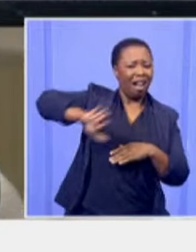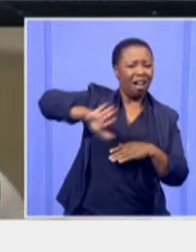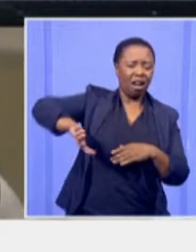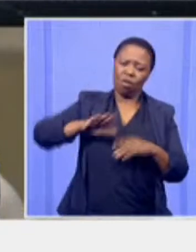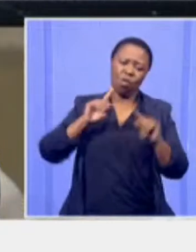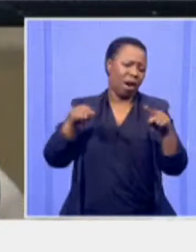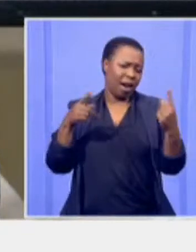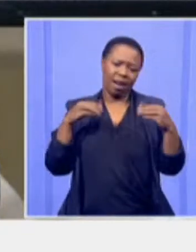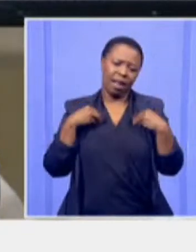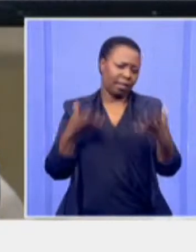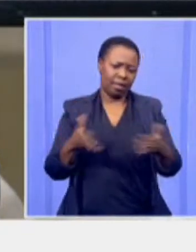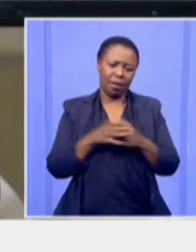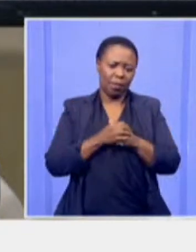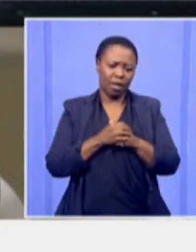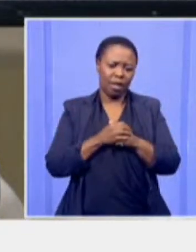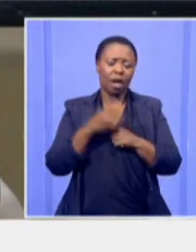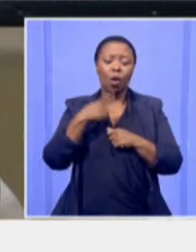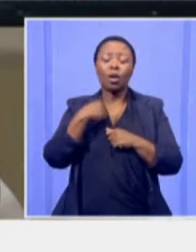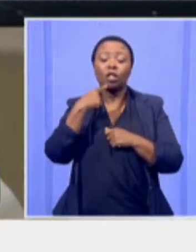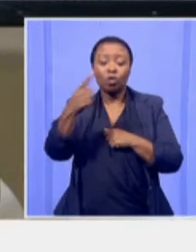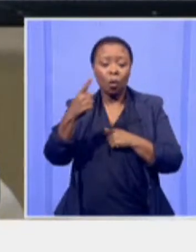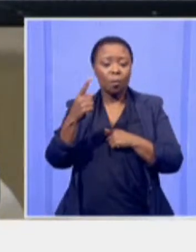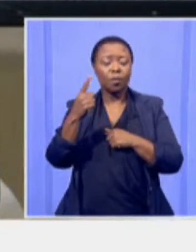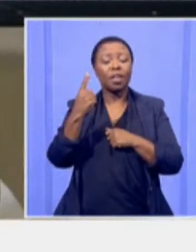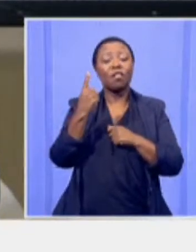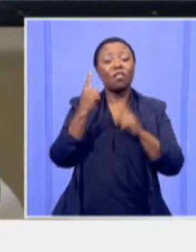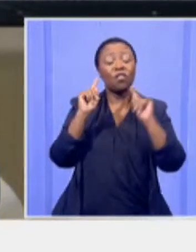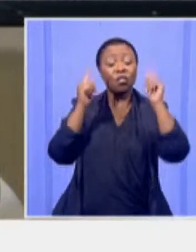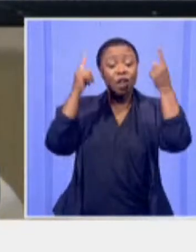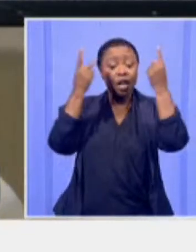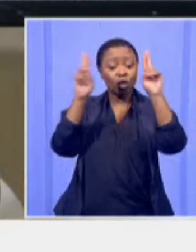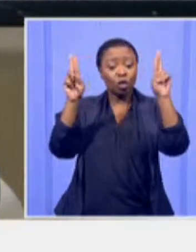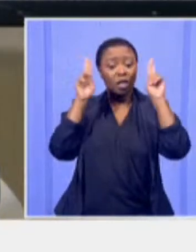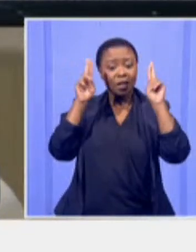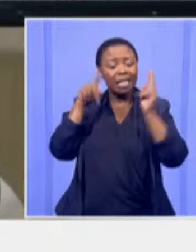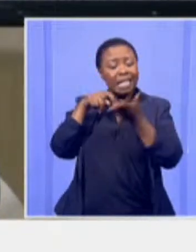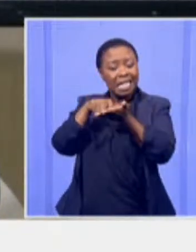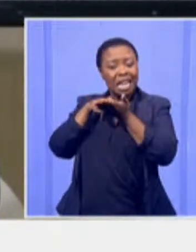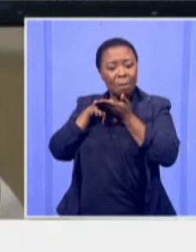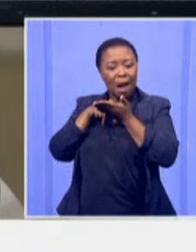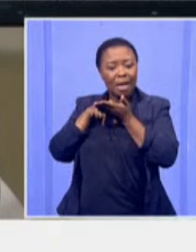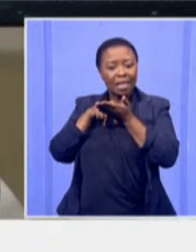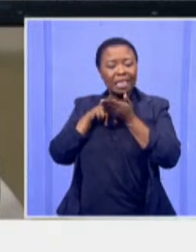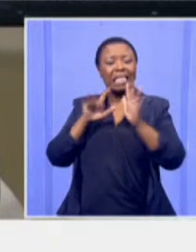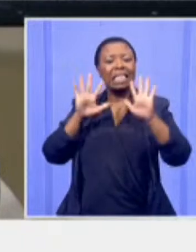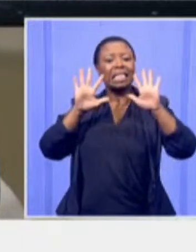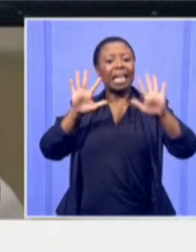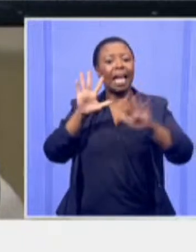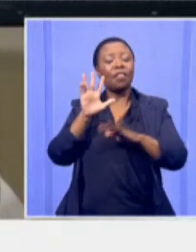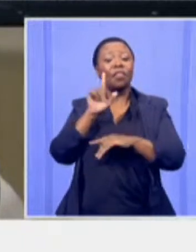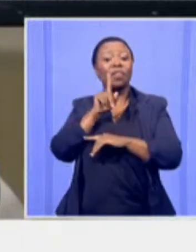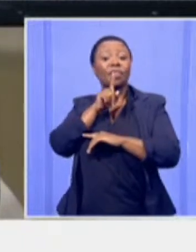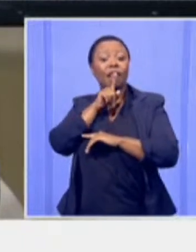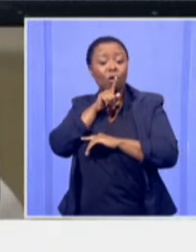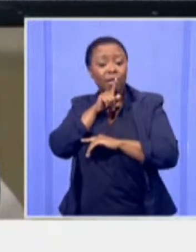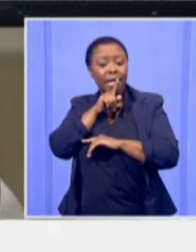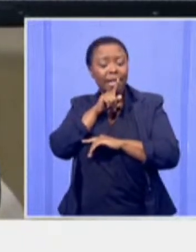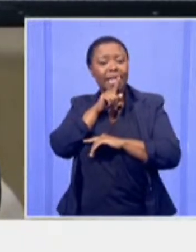We said to Wits University, one of our demands, the 10K upfront payment must be